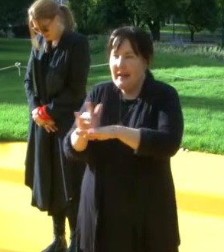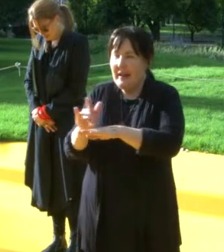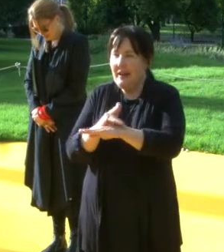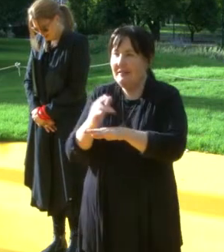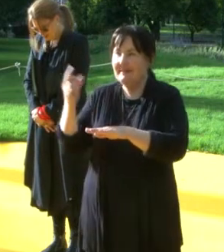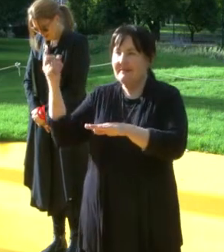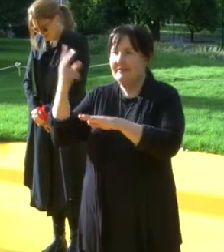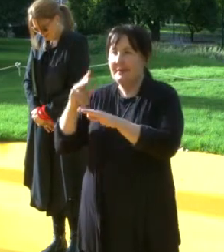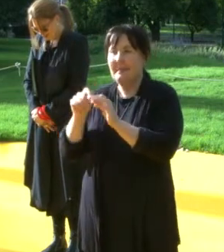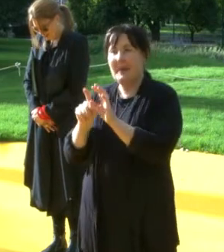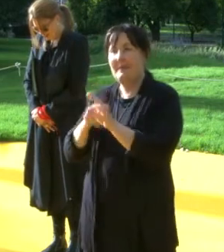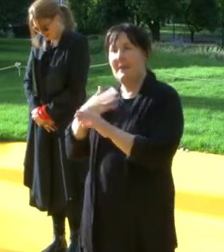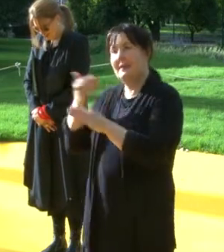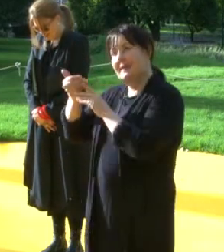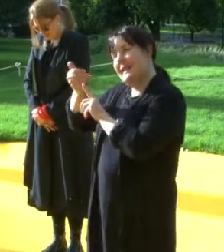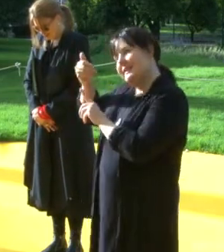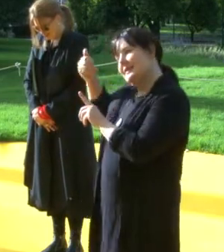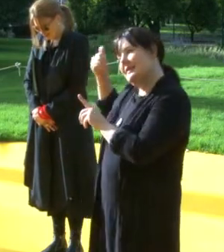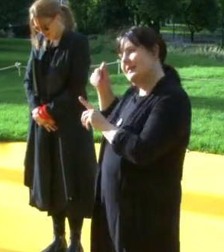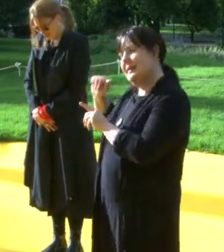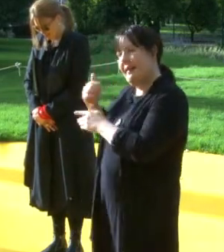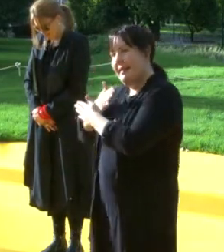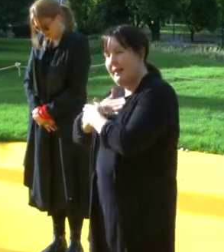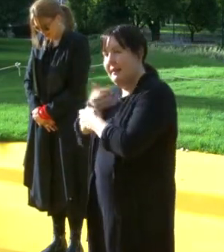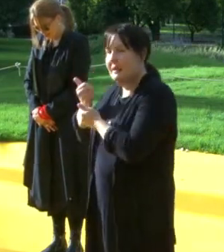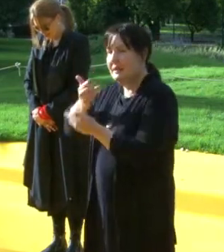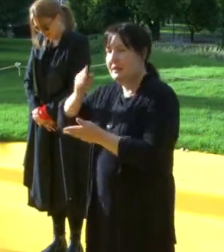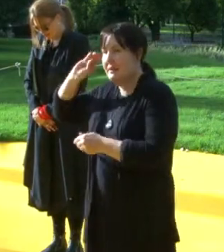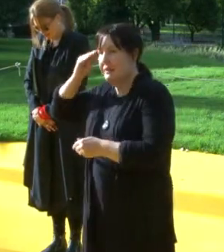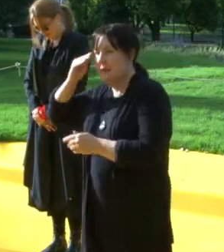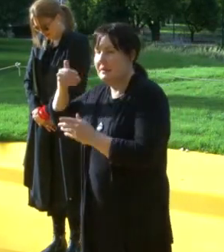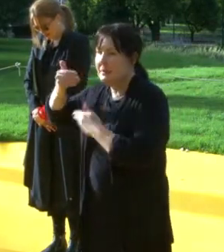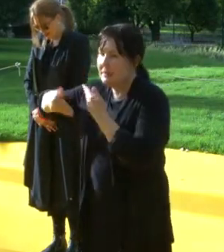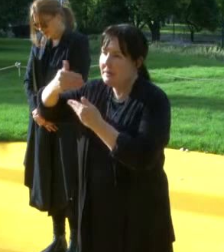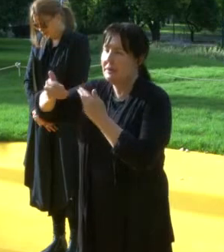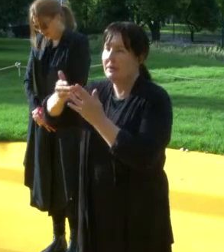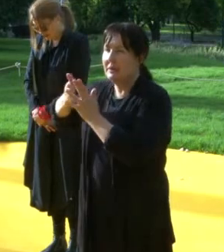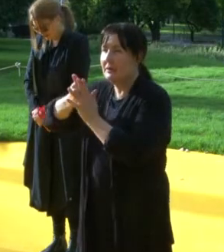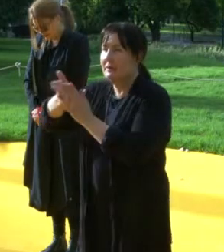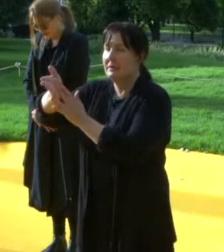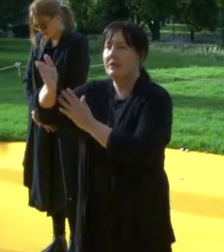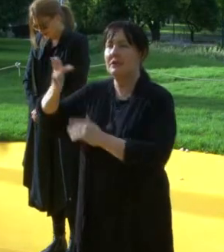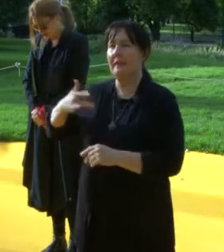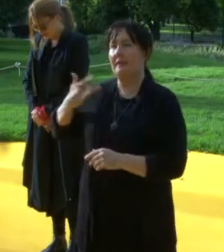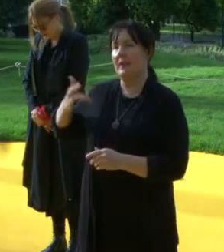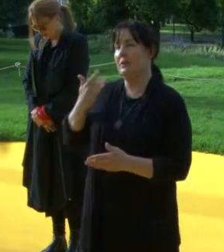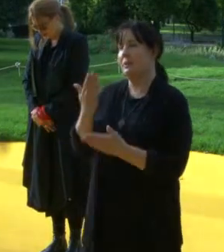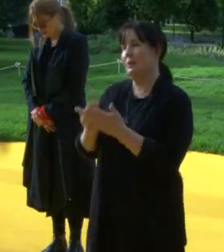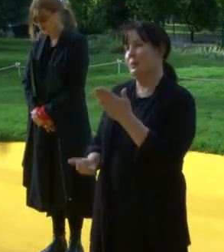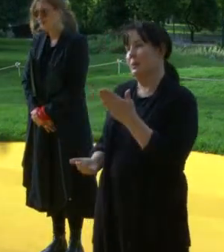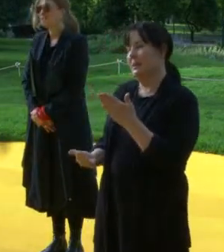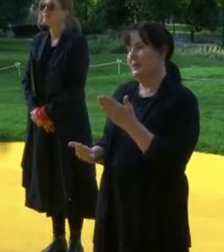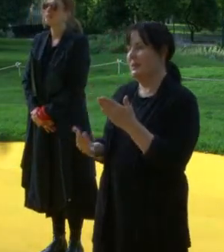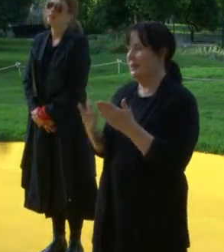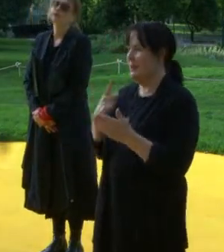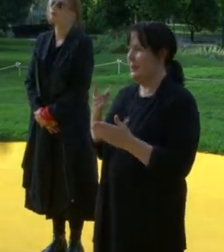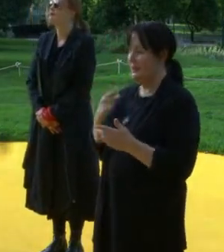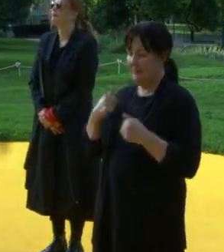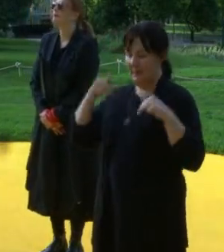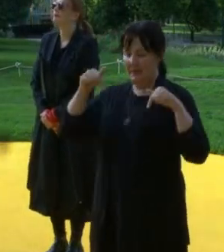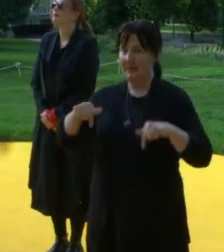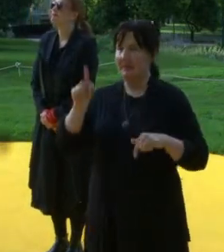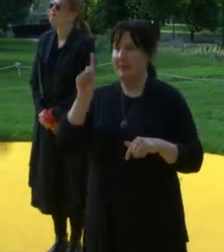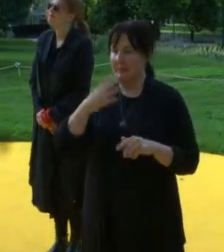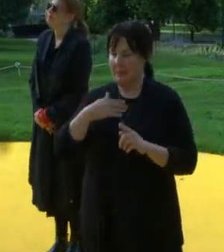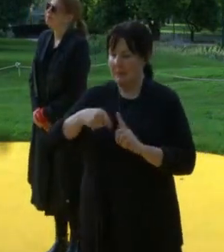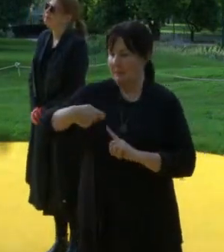their resilience and their love, and their story of survival is me being here today and my daughter and all of those